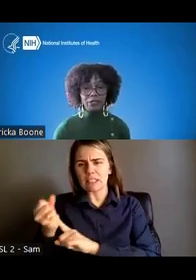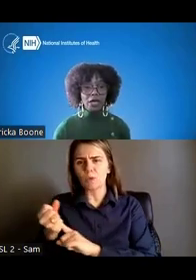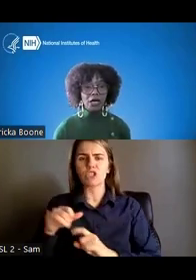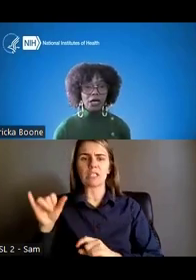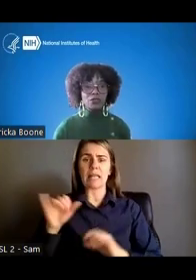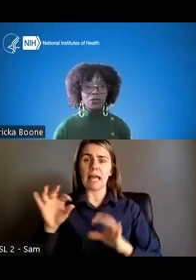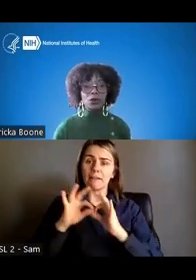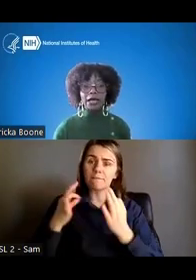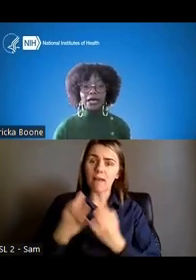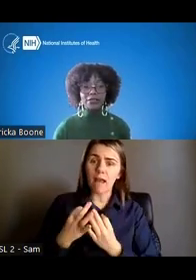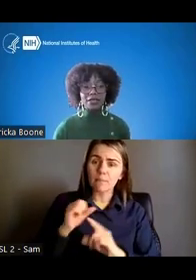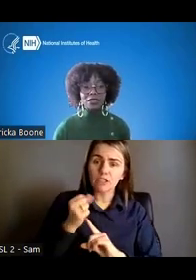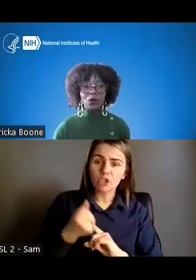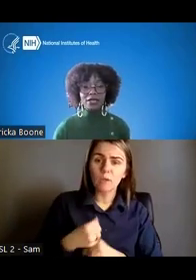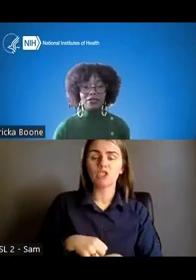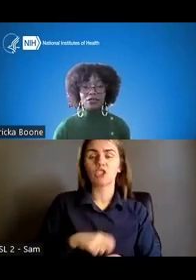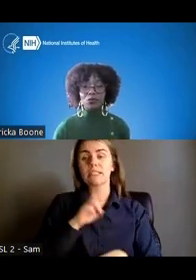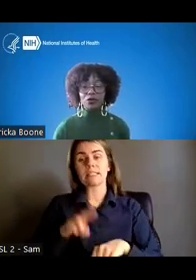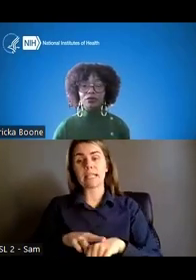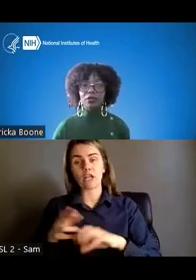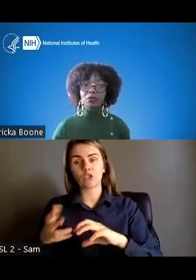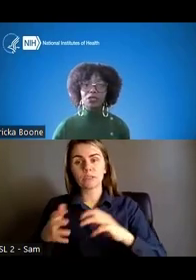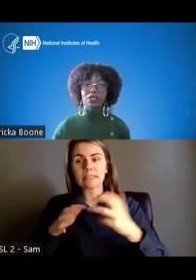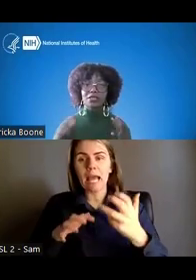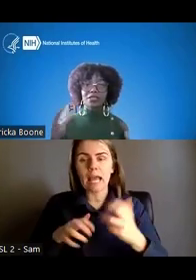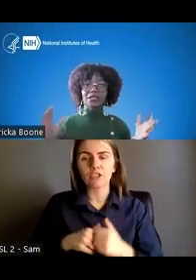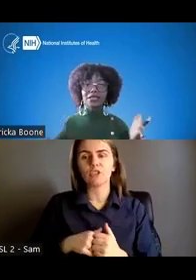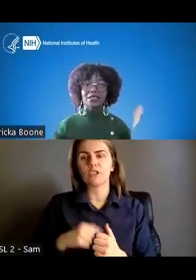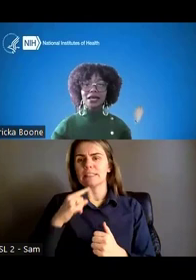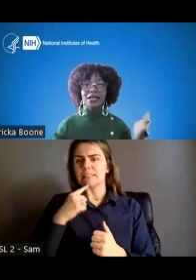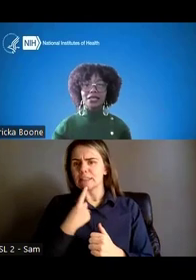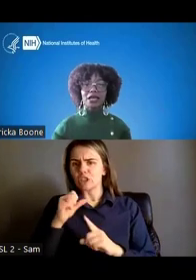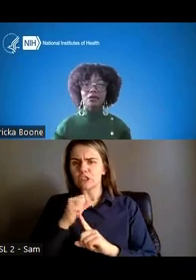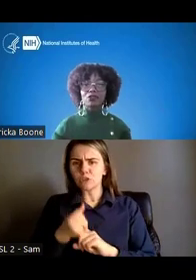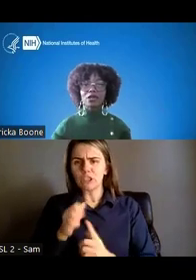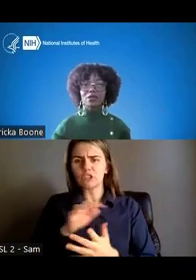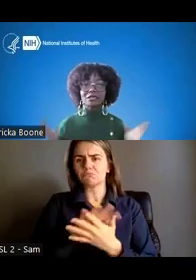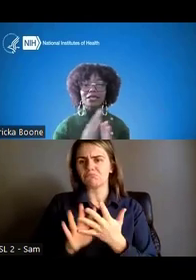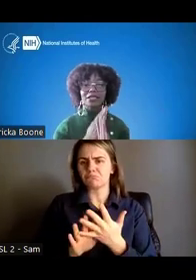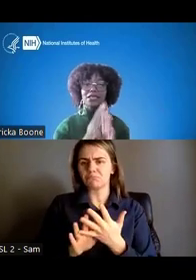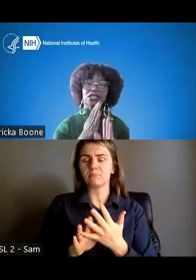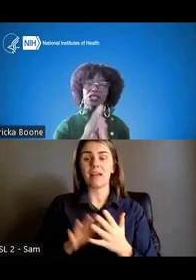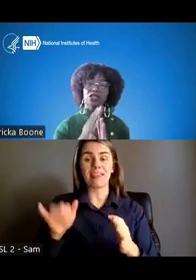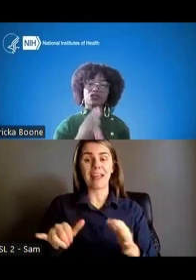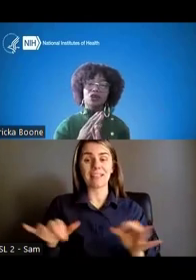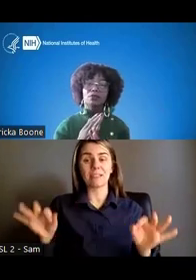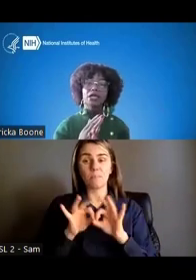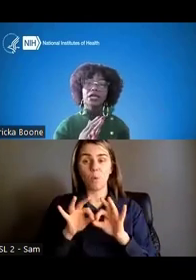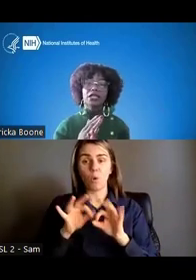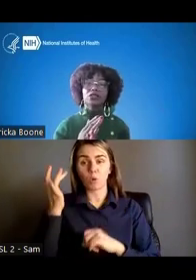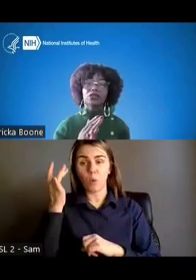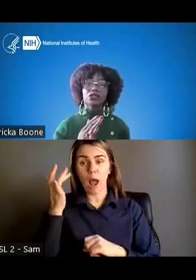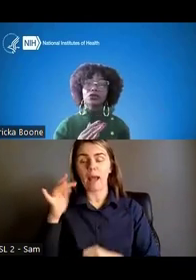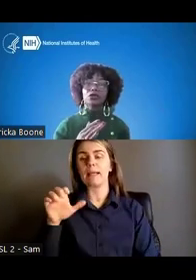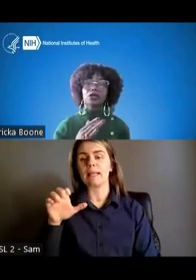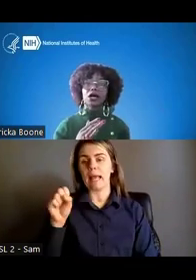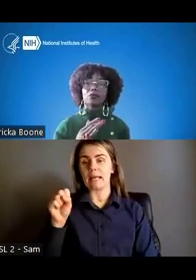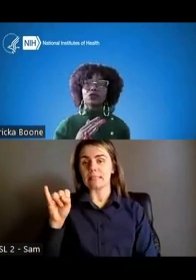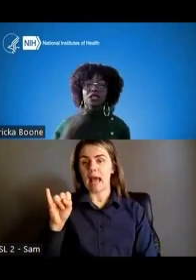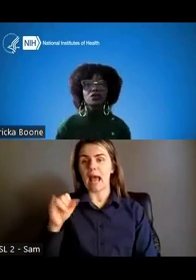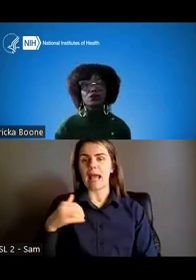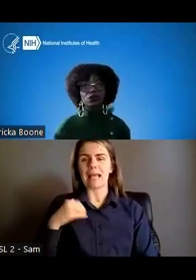cetera. So as I said, why is this important? Because ESI timeframe is that 10 years from either